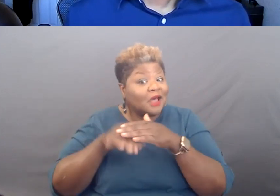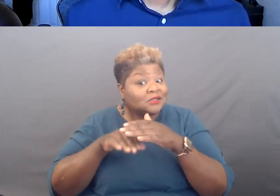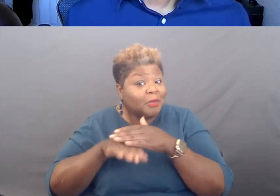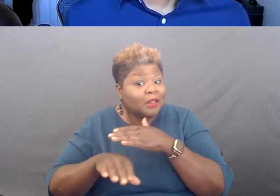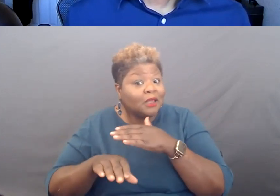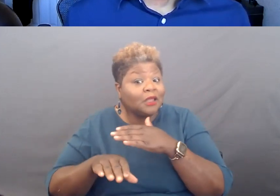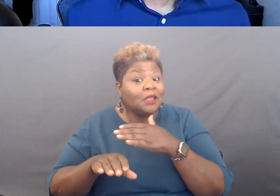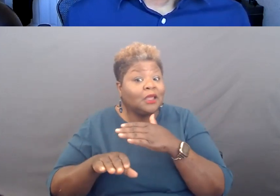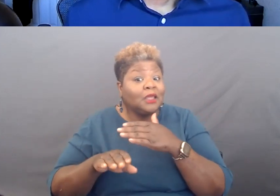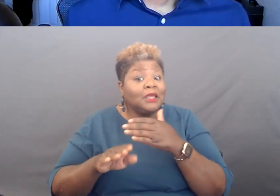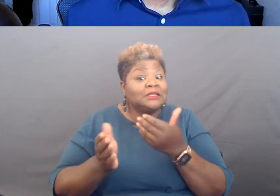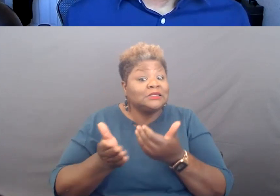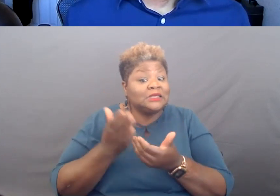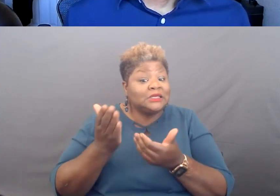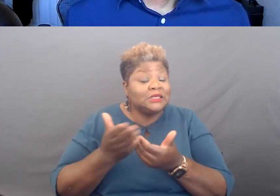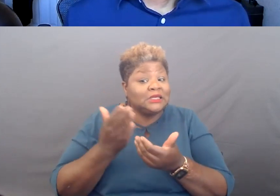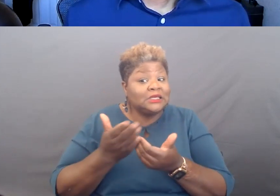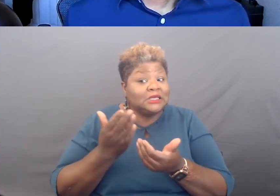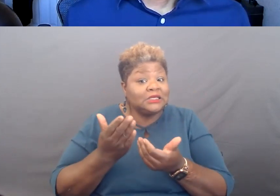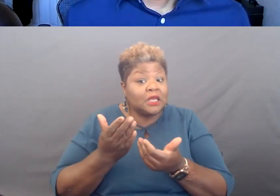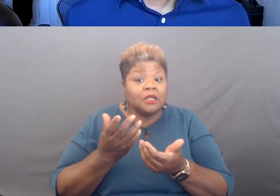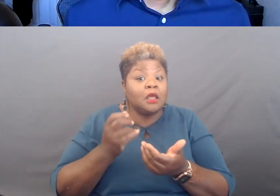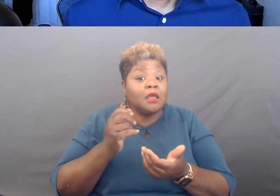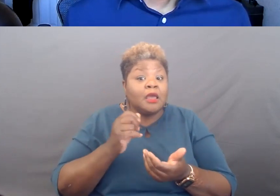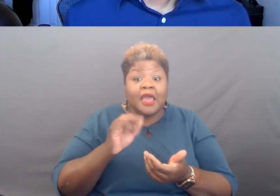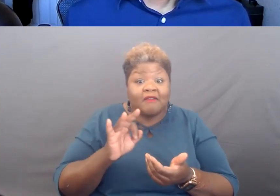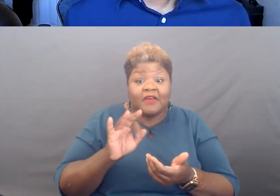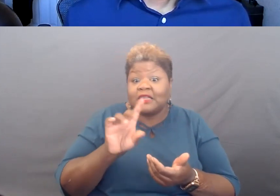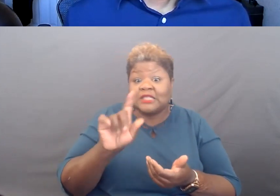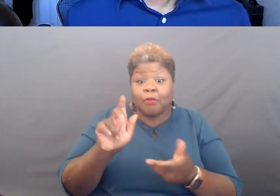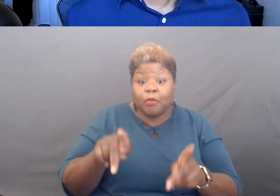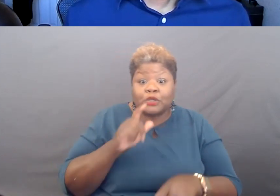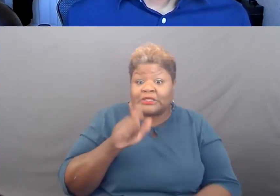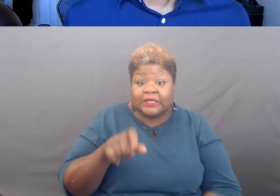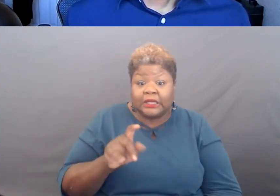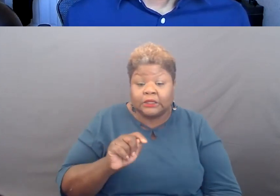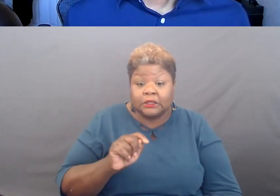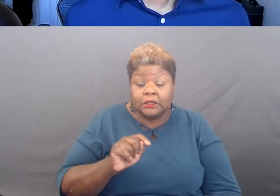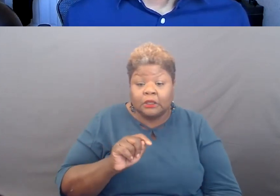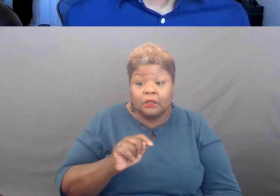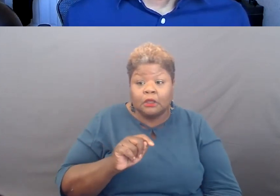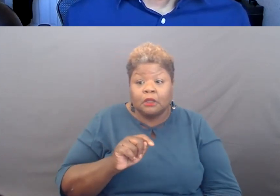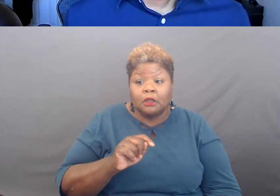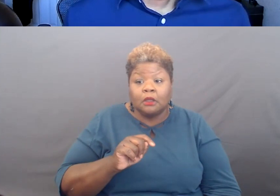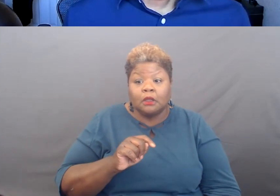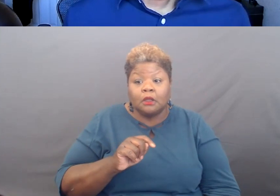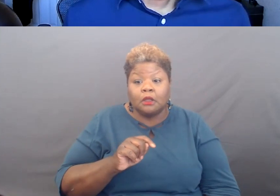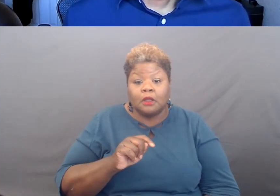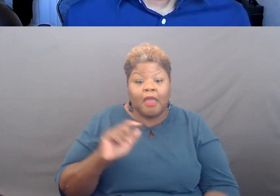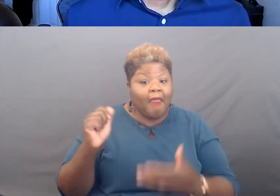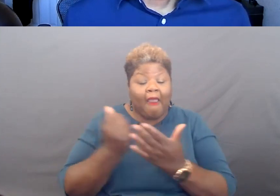became really easy to get as soon as non-disabled people needed it. The accommodations were all of